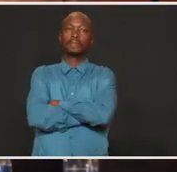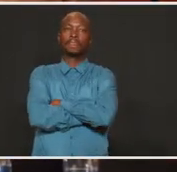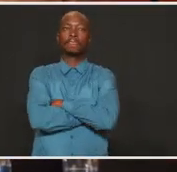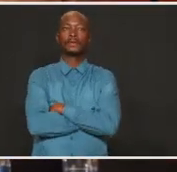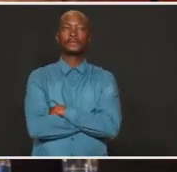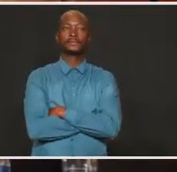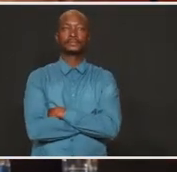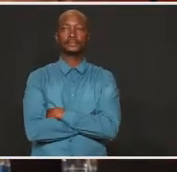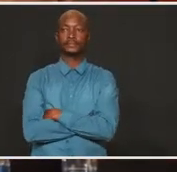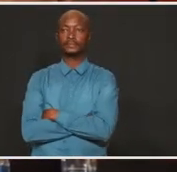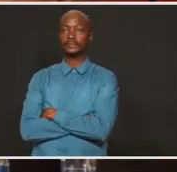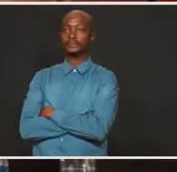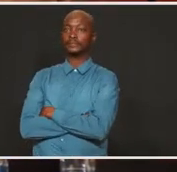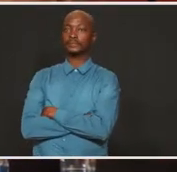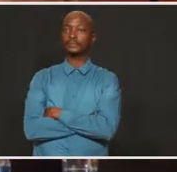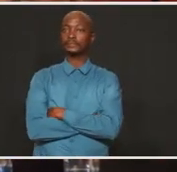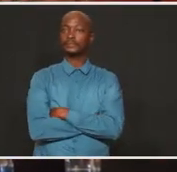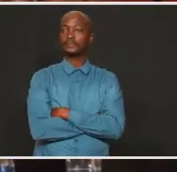okay